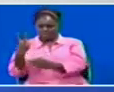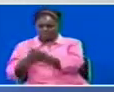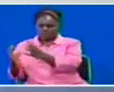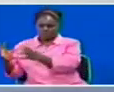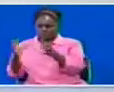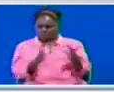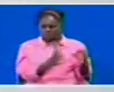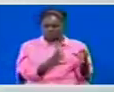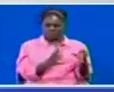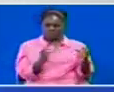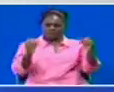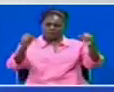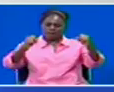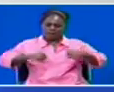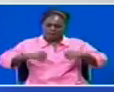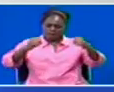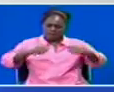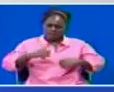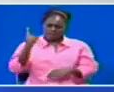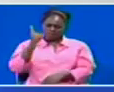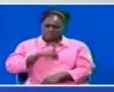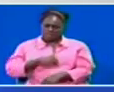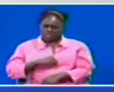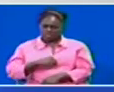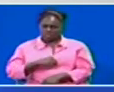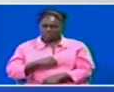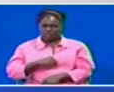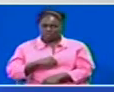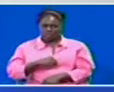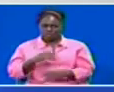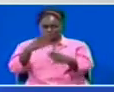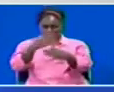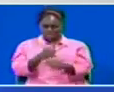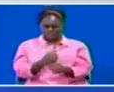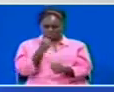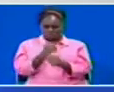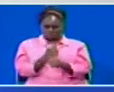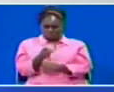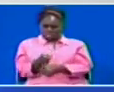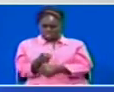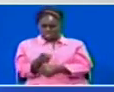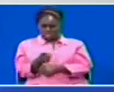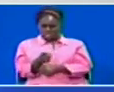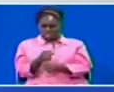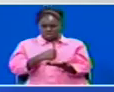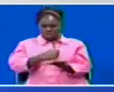sides, they agreed that the firm to do these audits